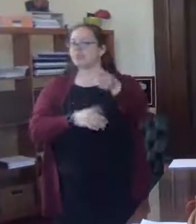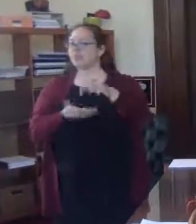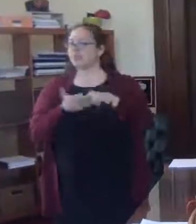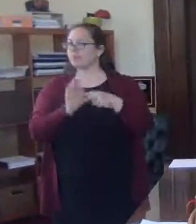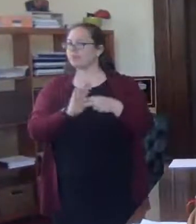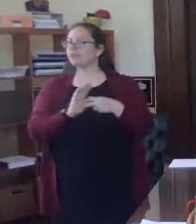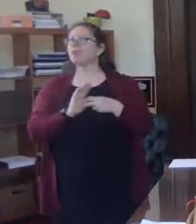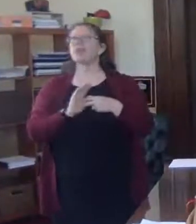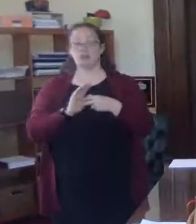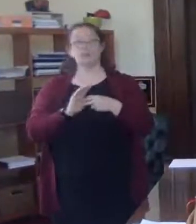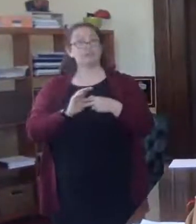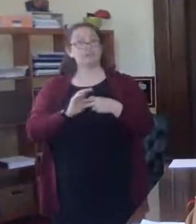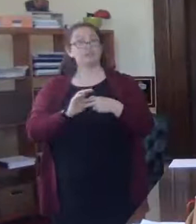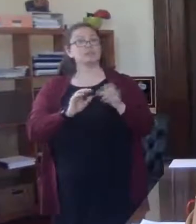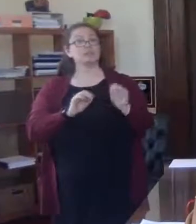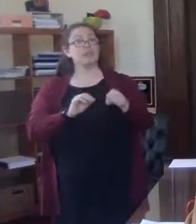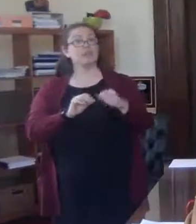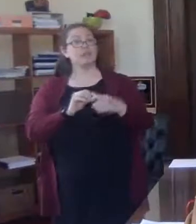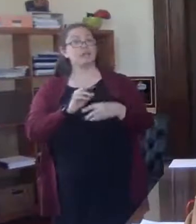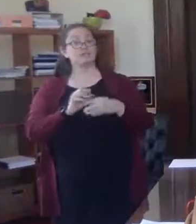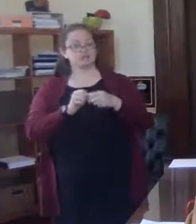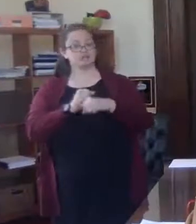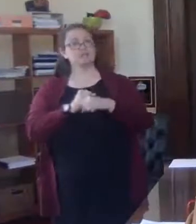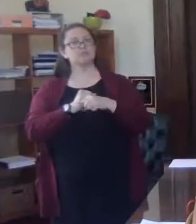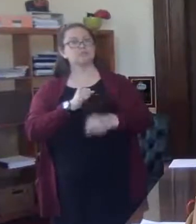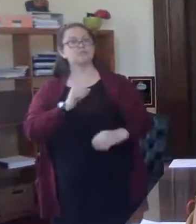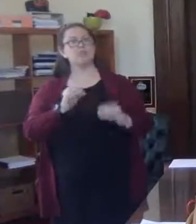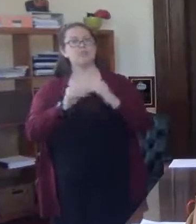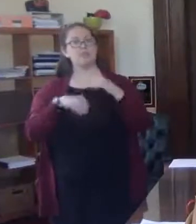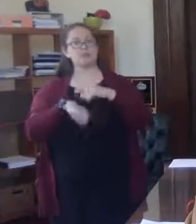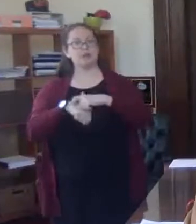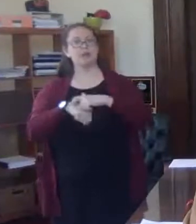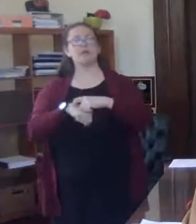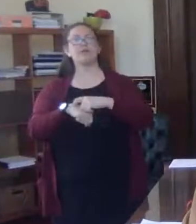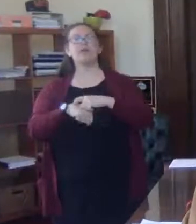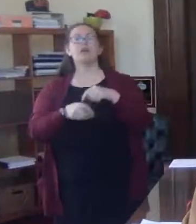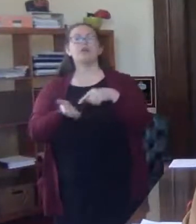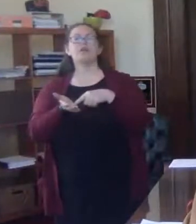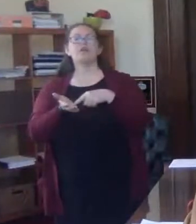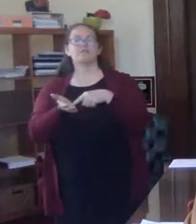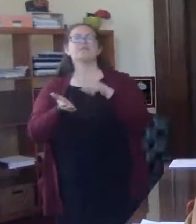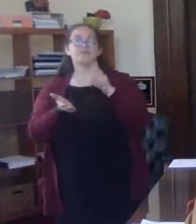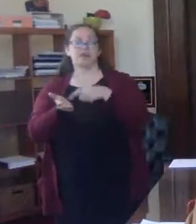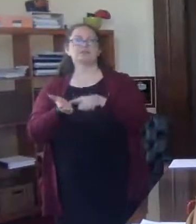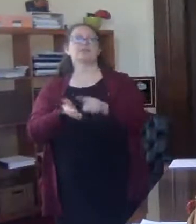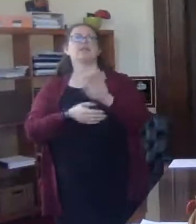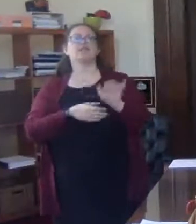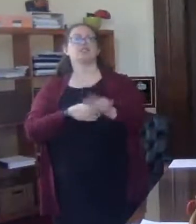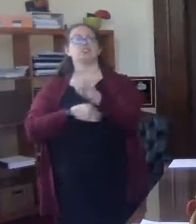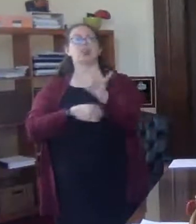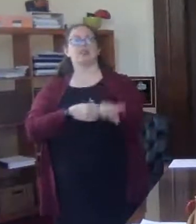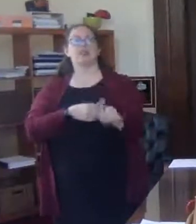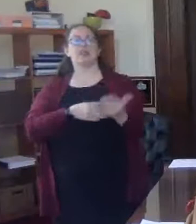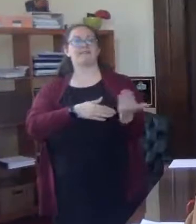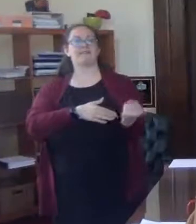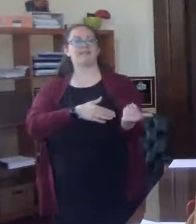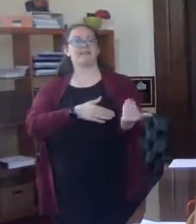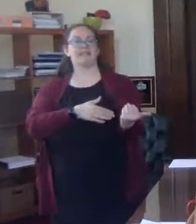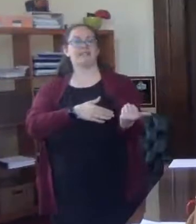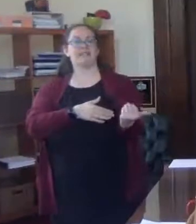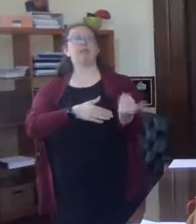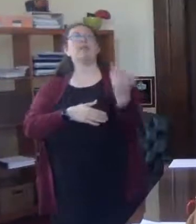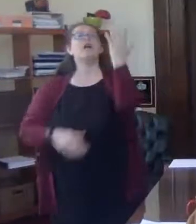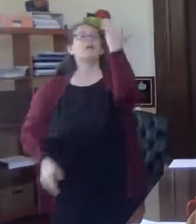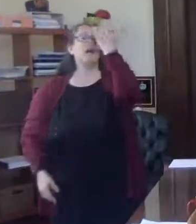tax has been extended. You don't have to pay that now until July the 15th. So and that's because the IRS,